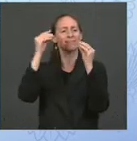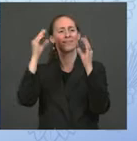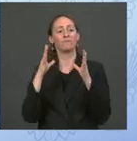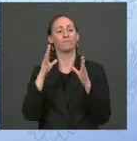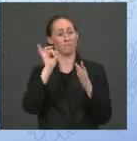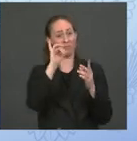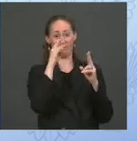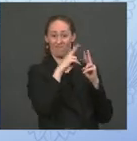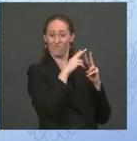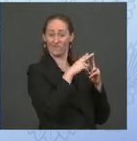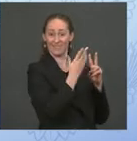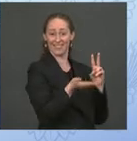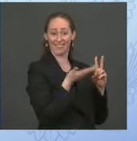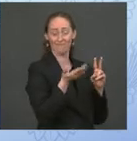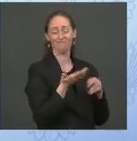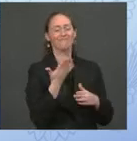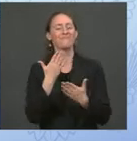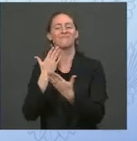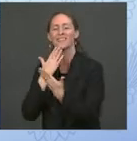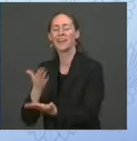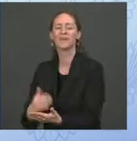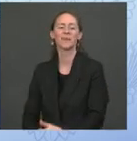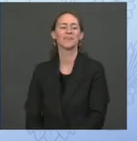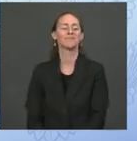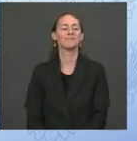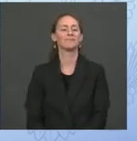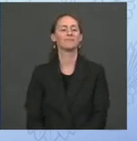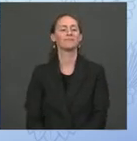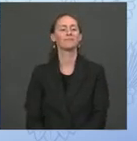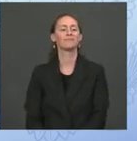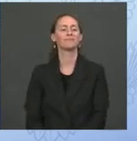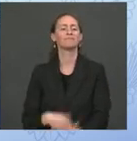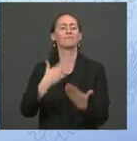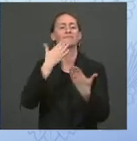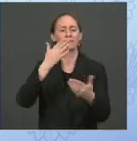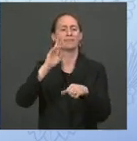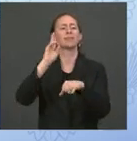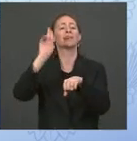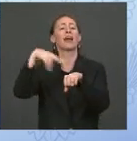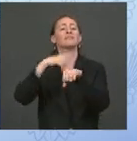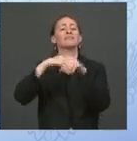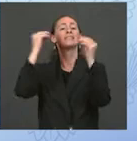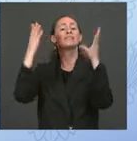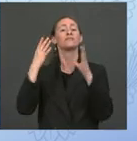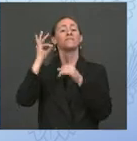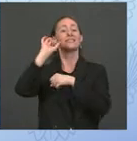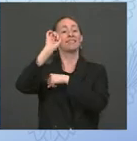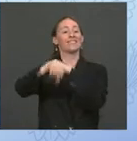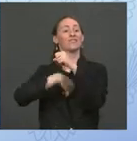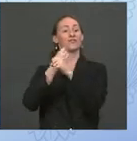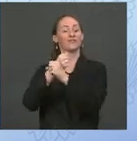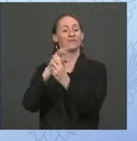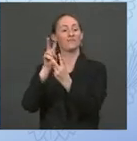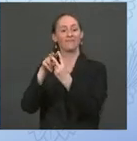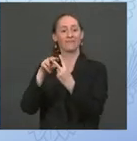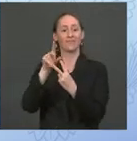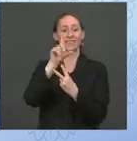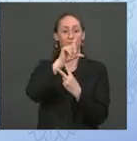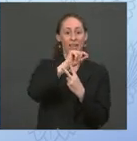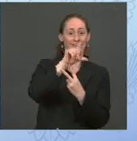today. And thank you to our National Teachers of the Year for 2020